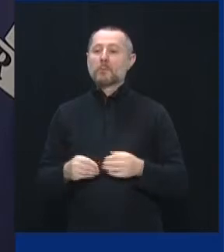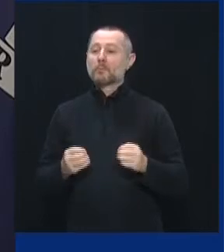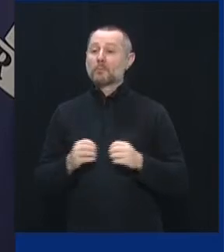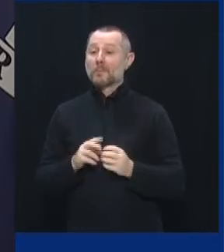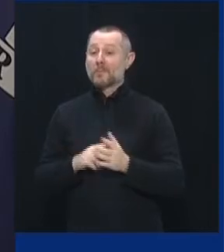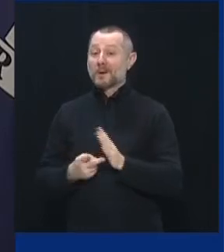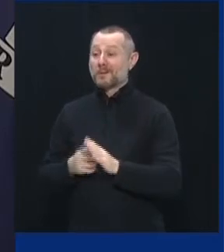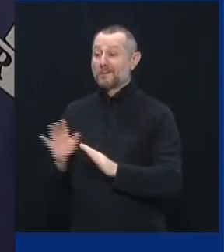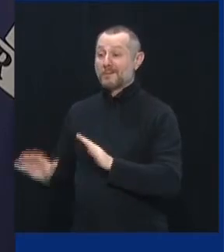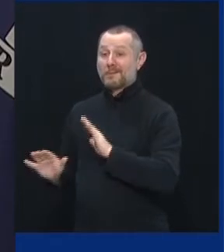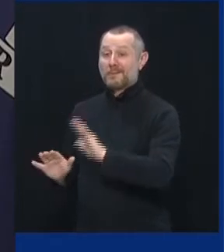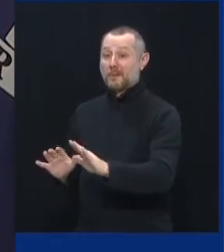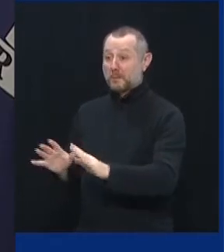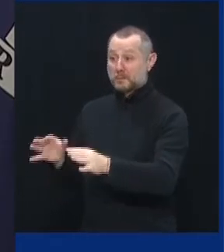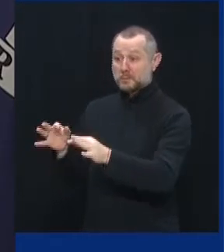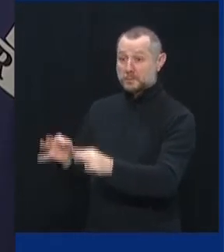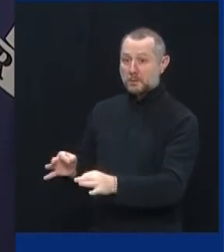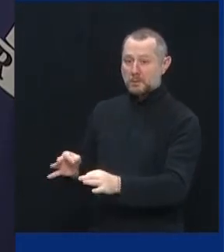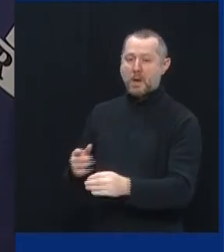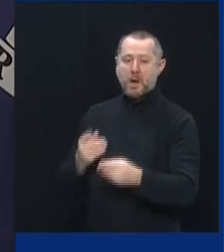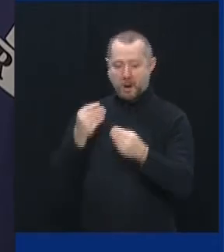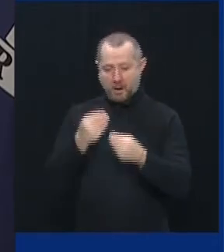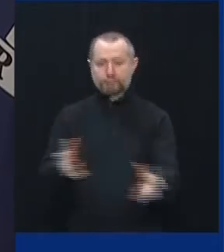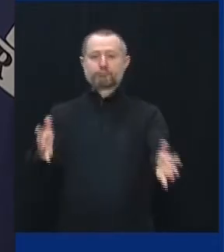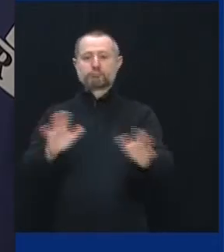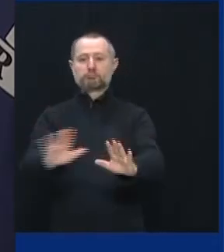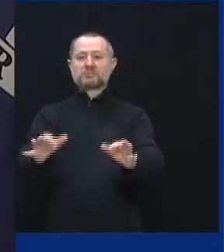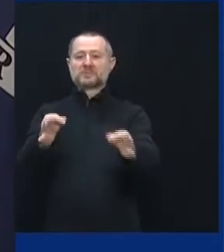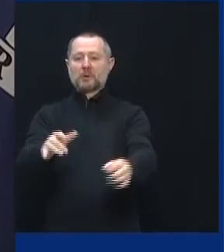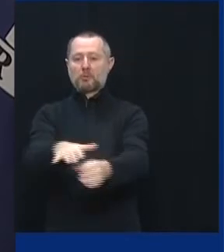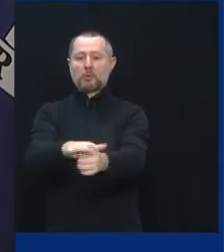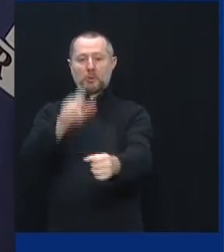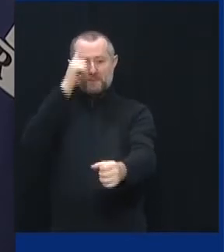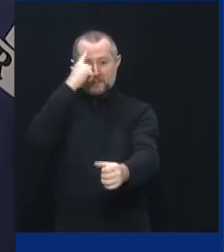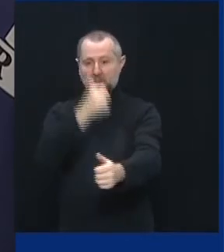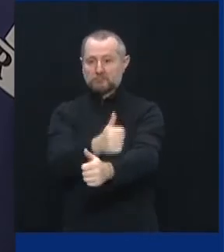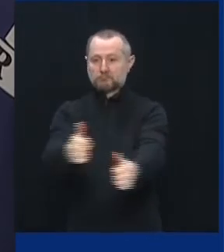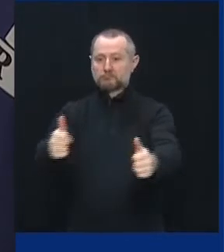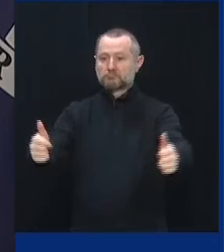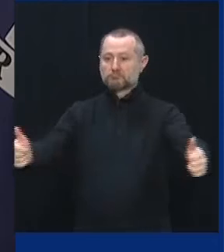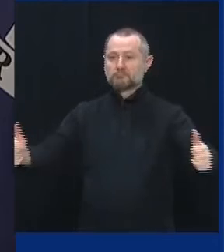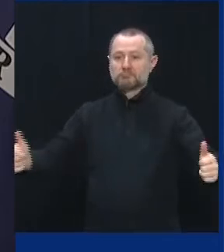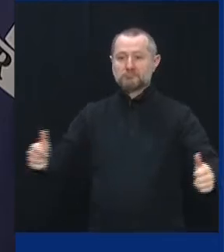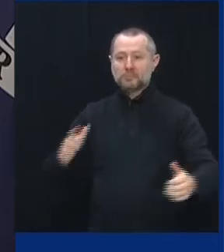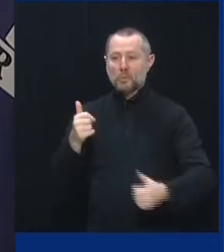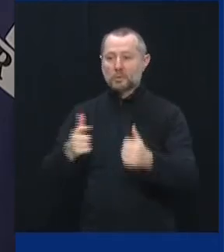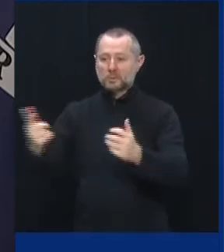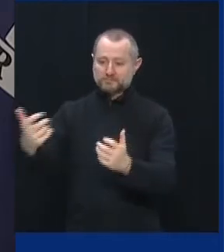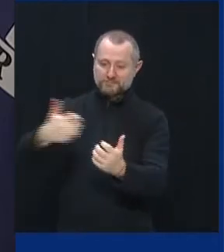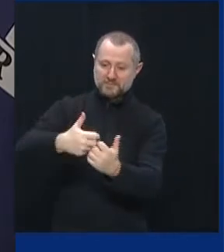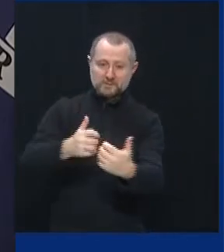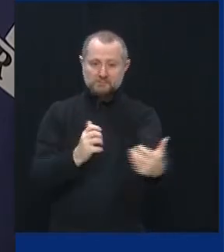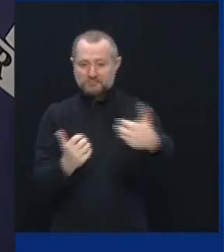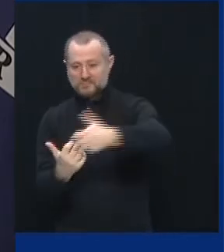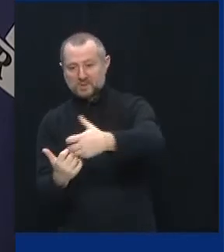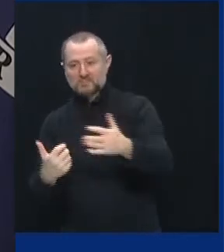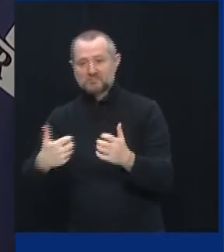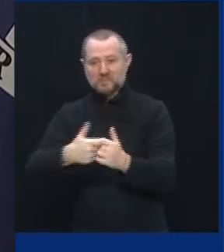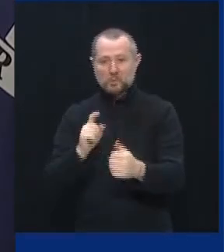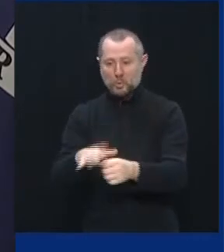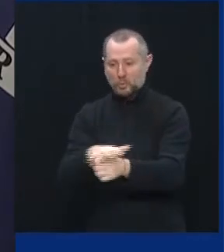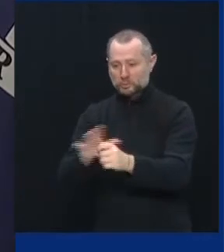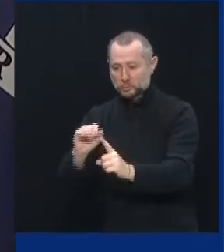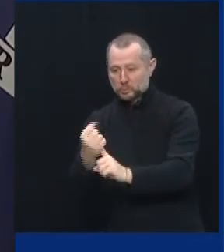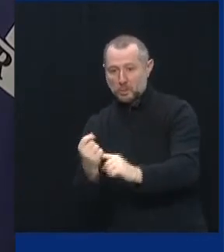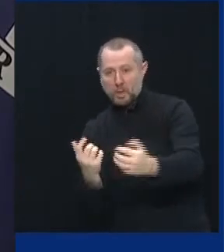local governments to make a determination of what fits their situation best. And we